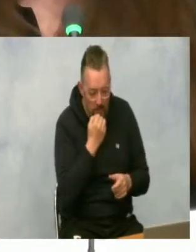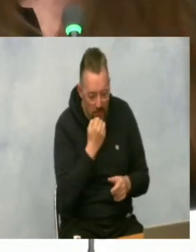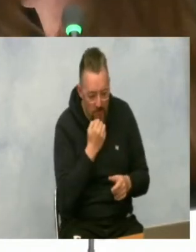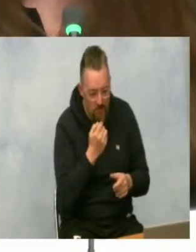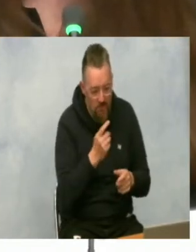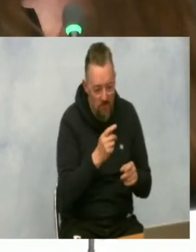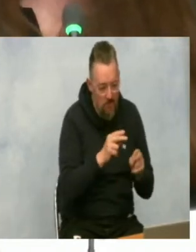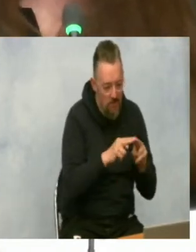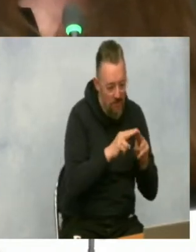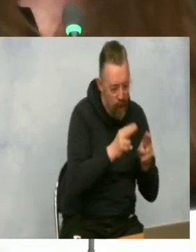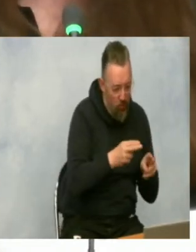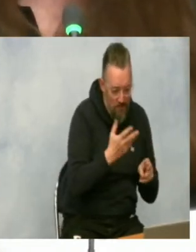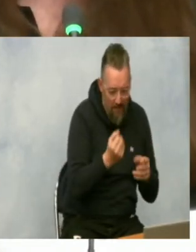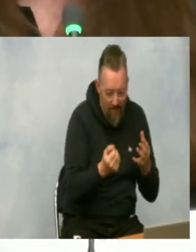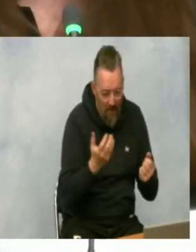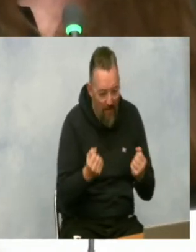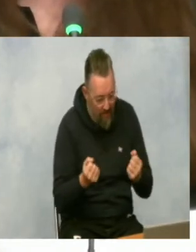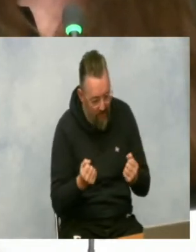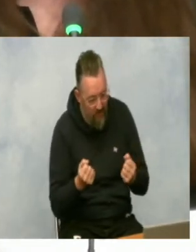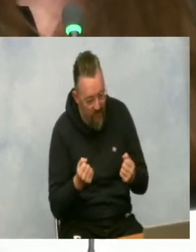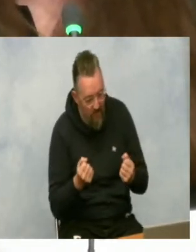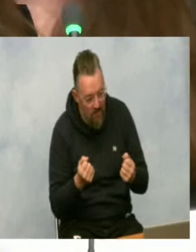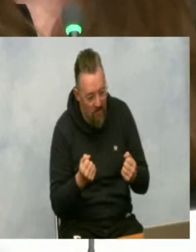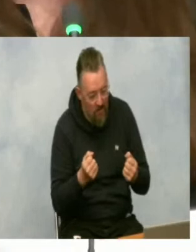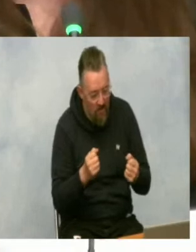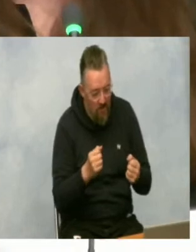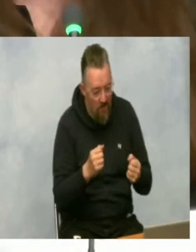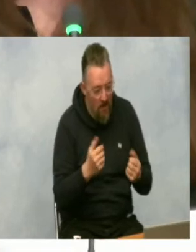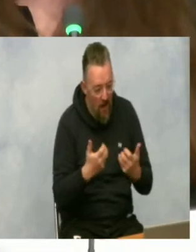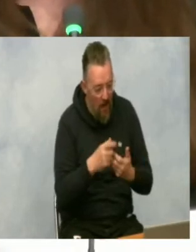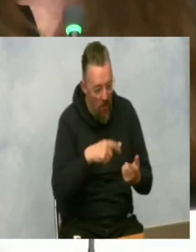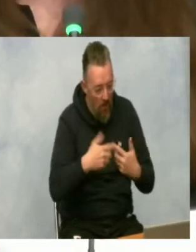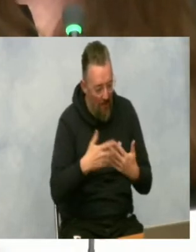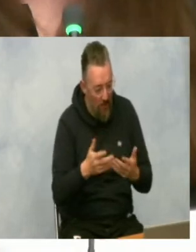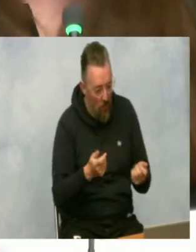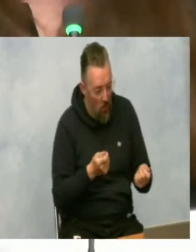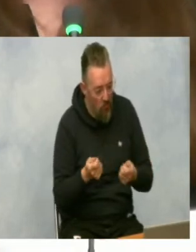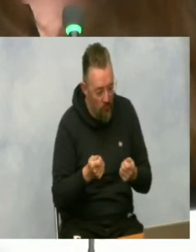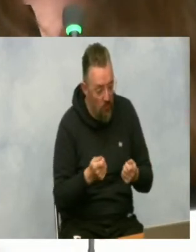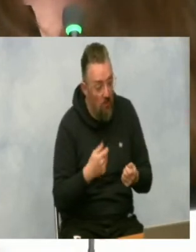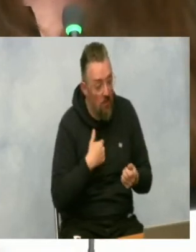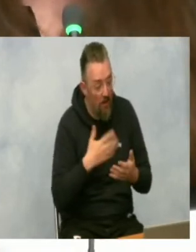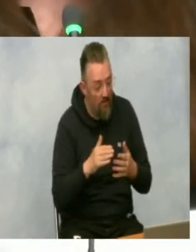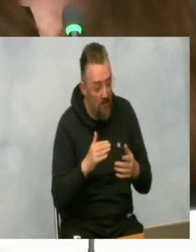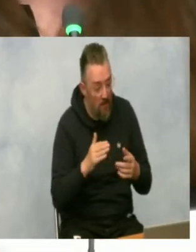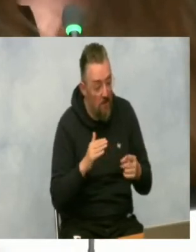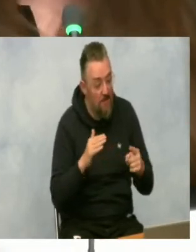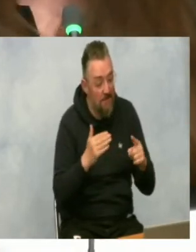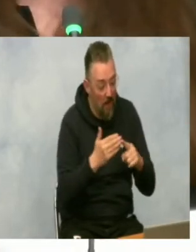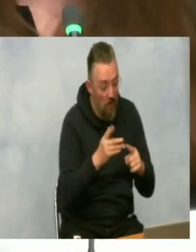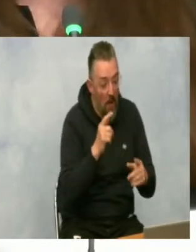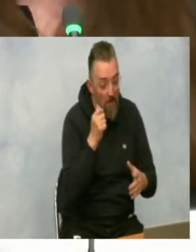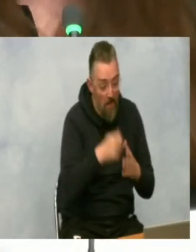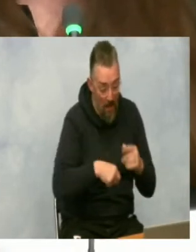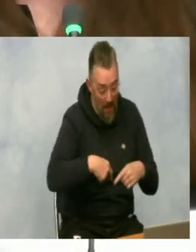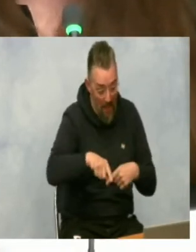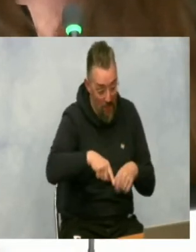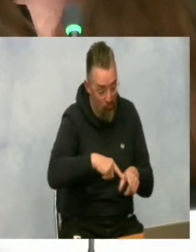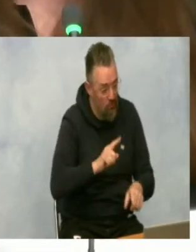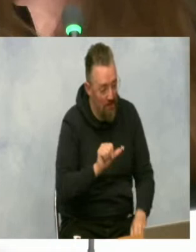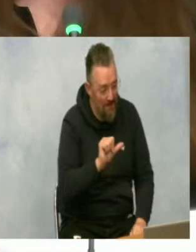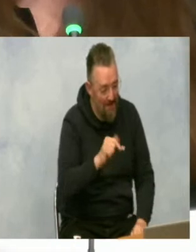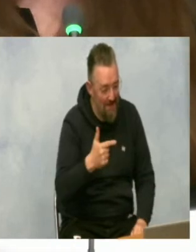bought and the areas of housing pressure where we've operated. We have a target to buy 67 this year, which is